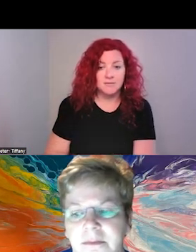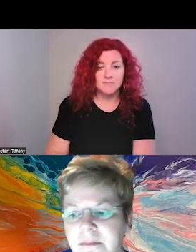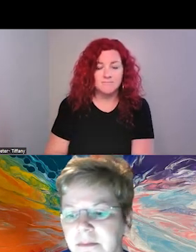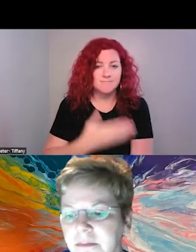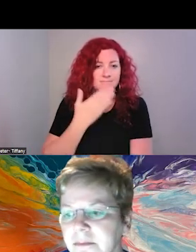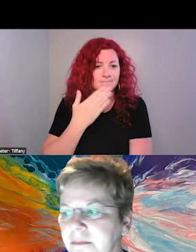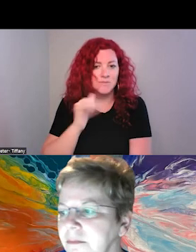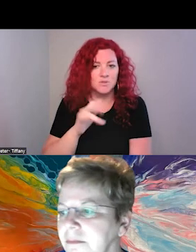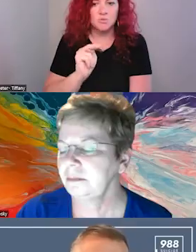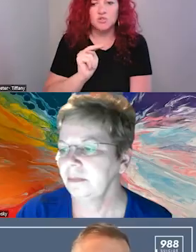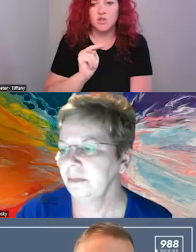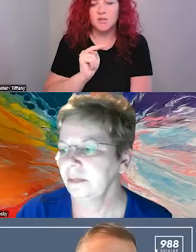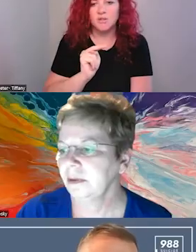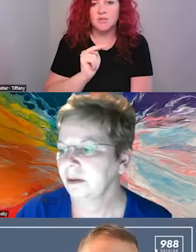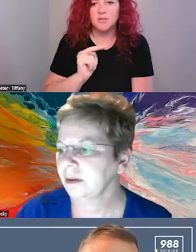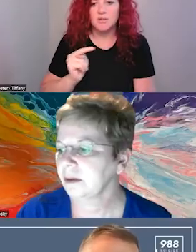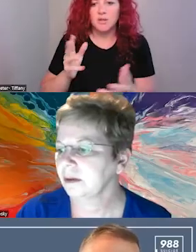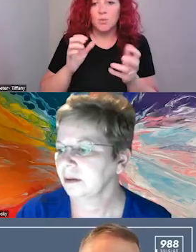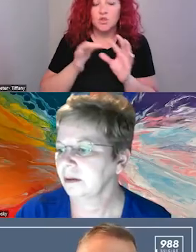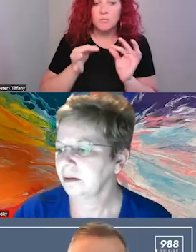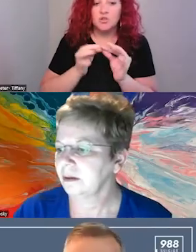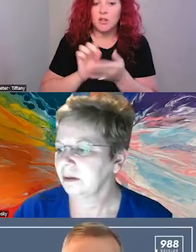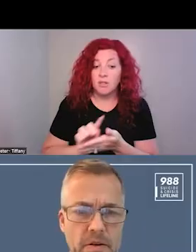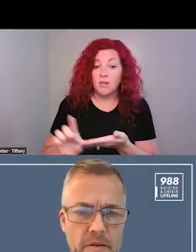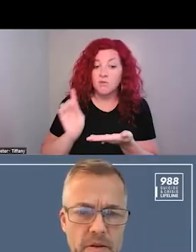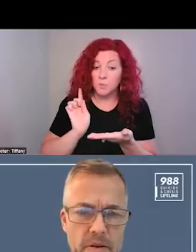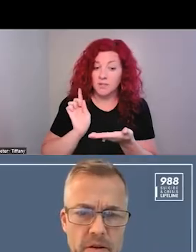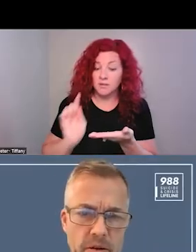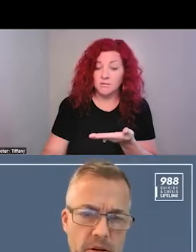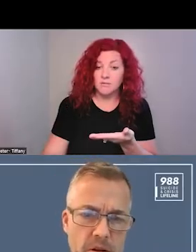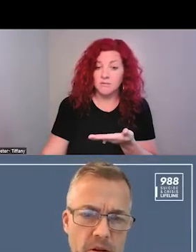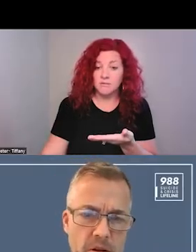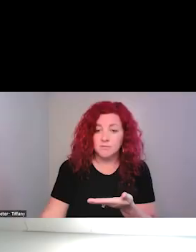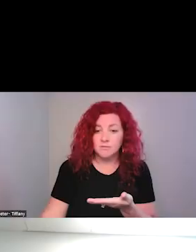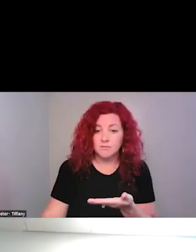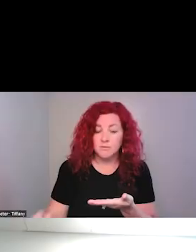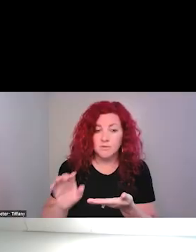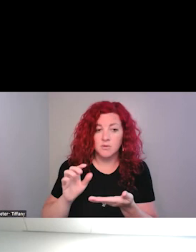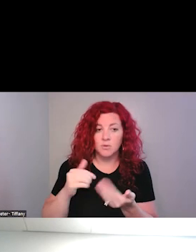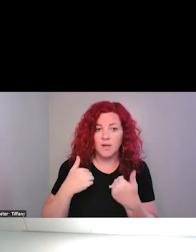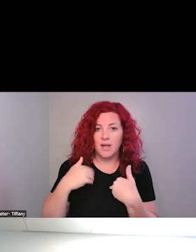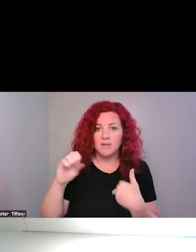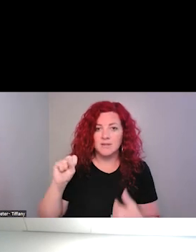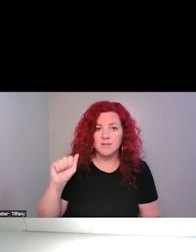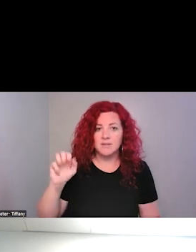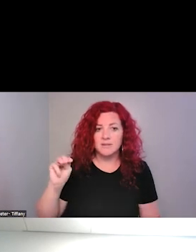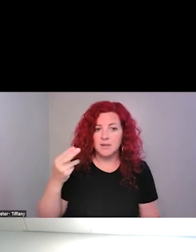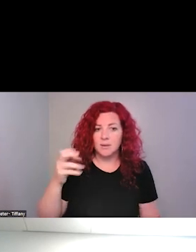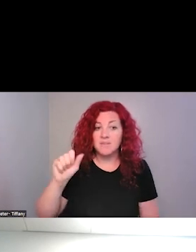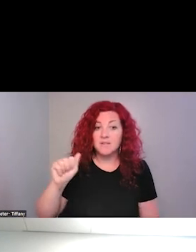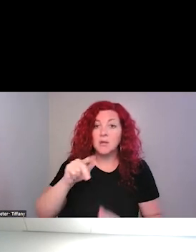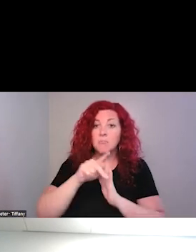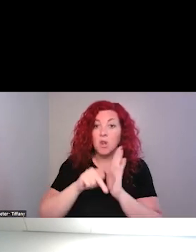John. So I wanted to mention that last week we did have our SAMHSA Policy Academy